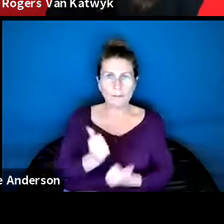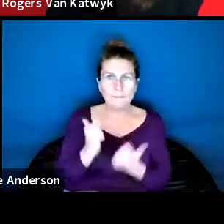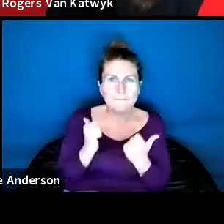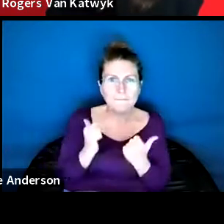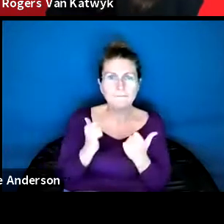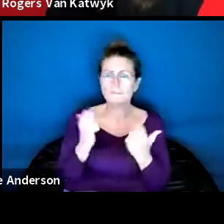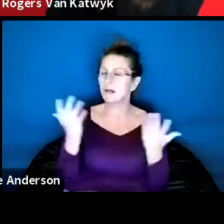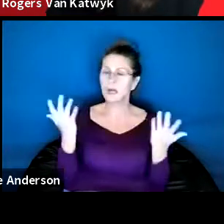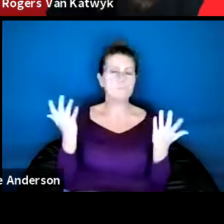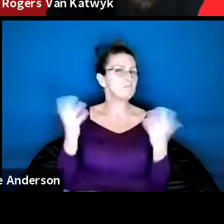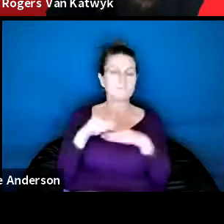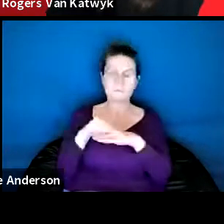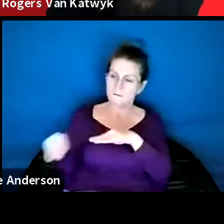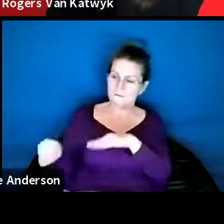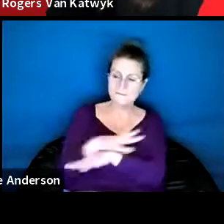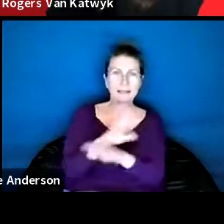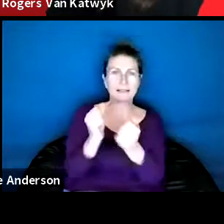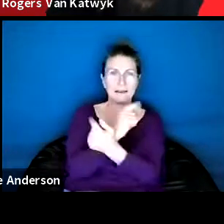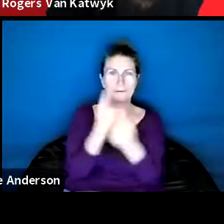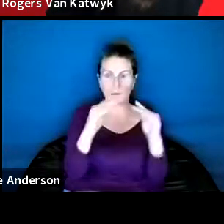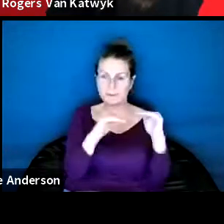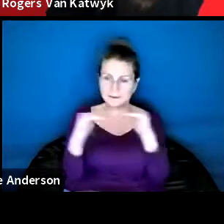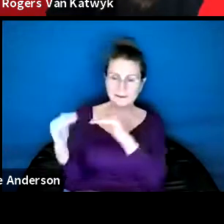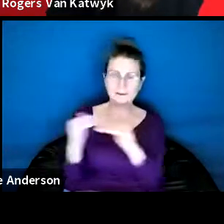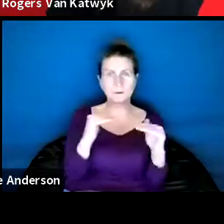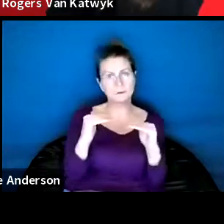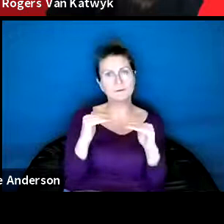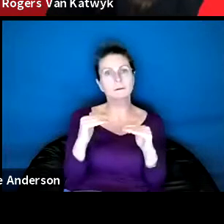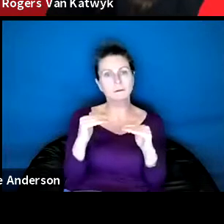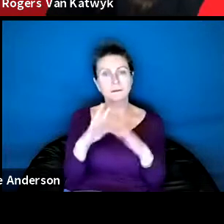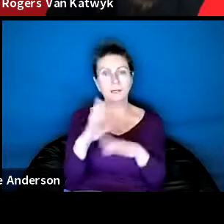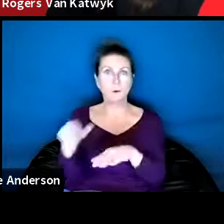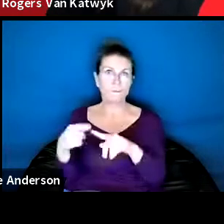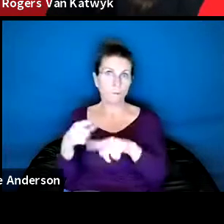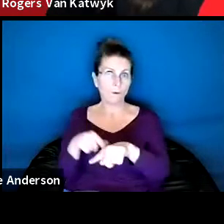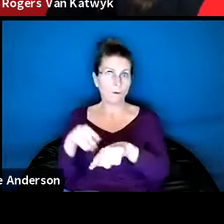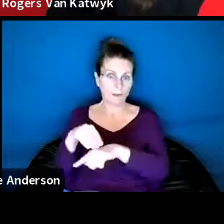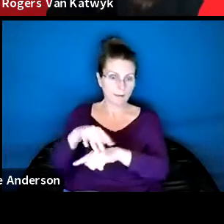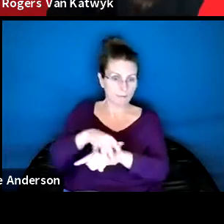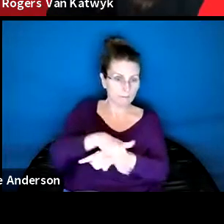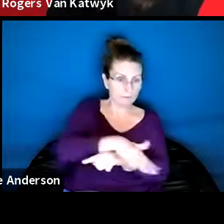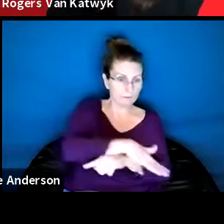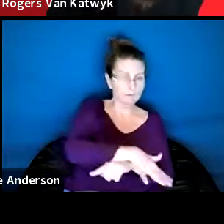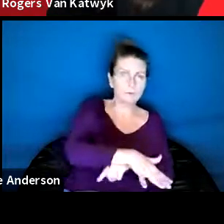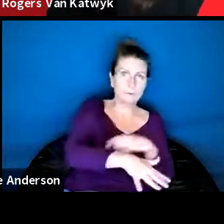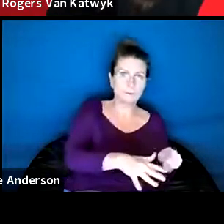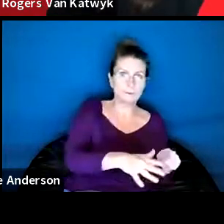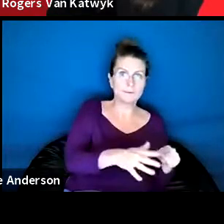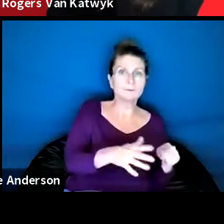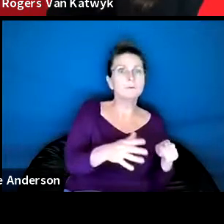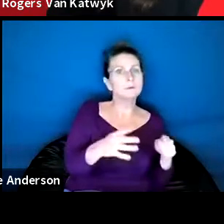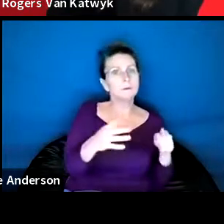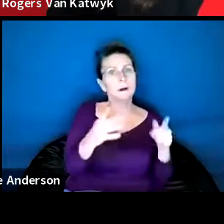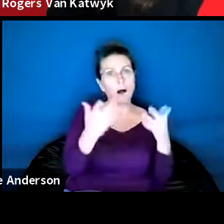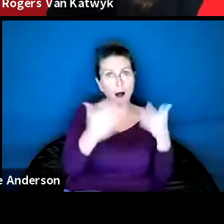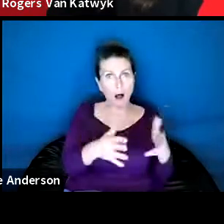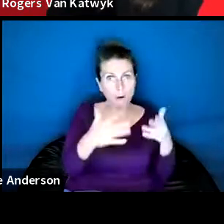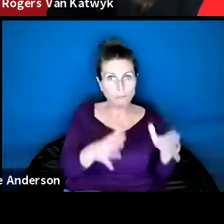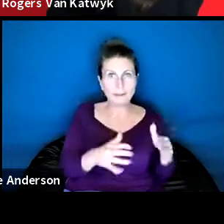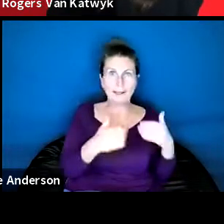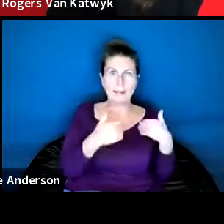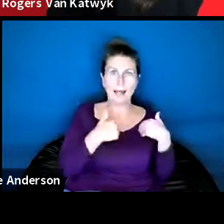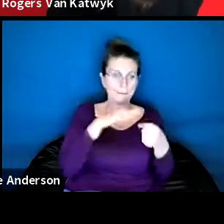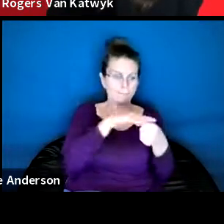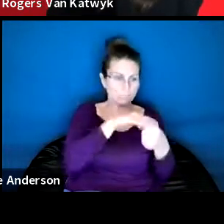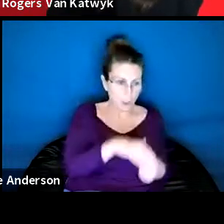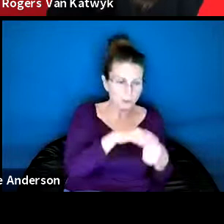of us. Now, the downstream consequences, of course, are concentrated among those who are already facing conditions